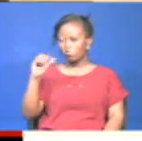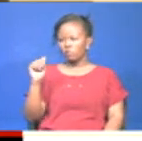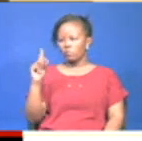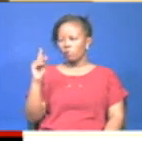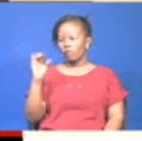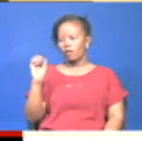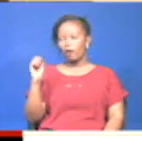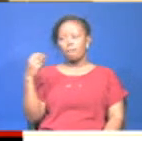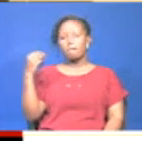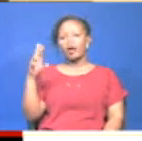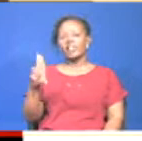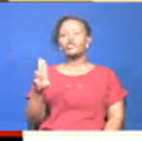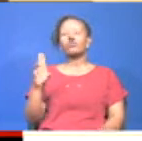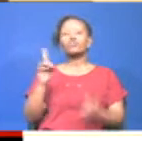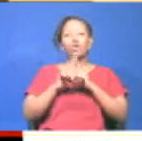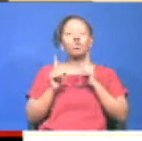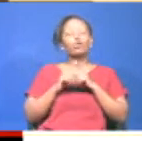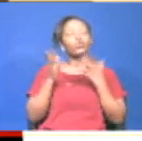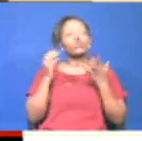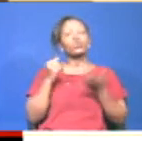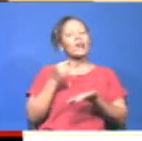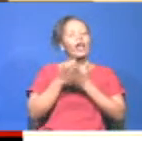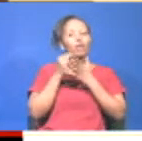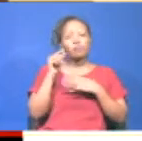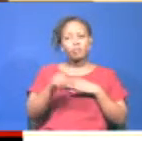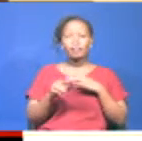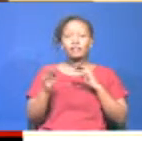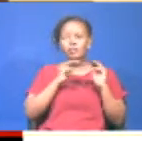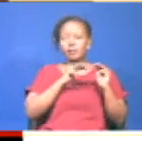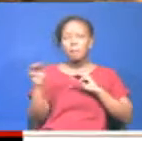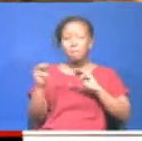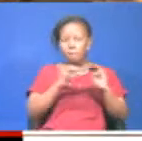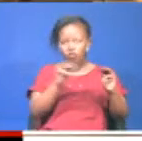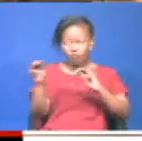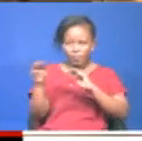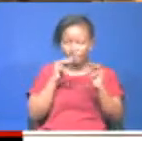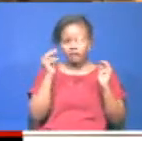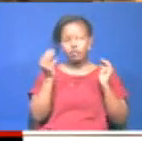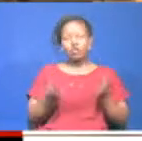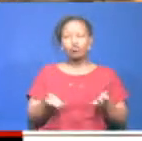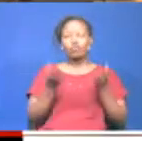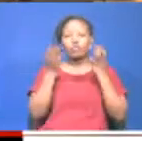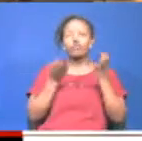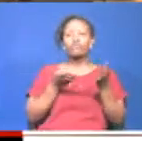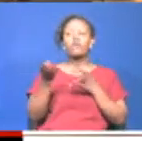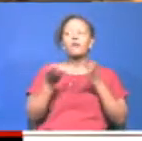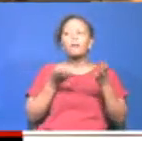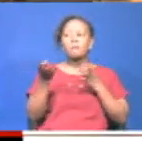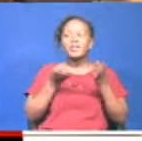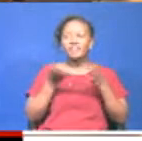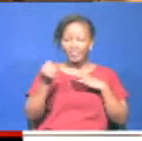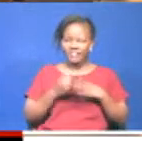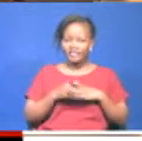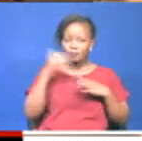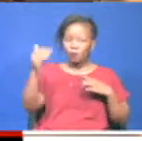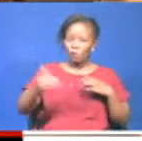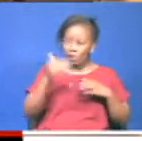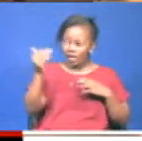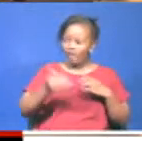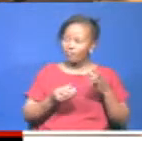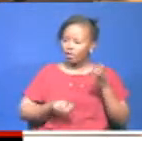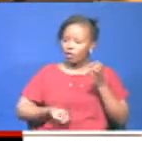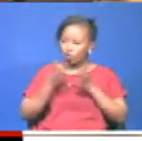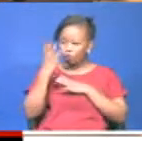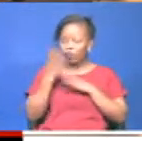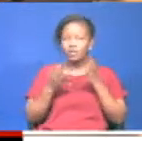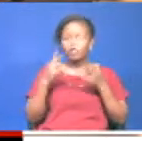and to facilitate that movement in order to facilitate business. The ever-growing economic relationship between